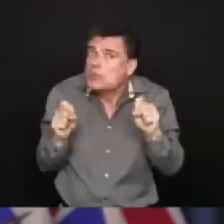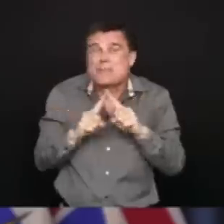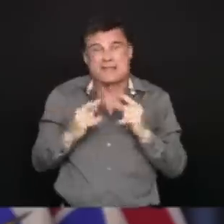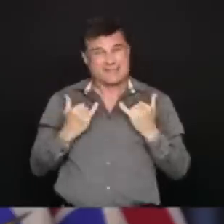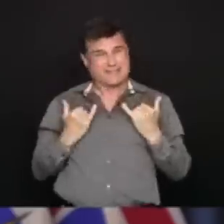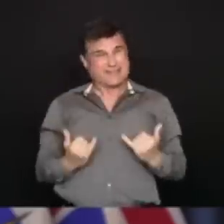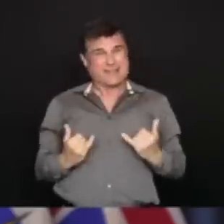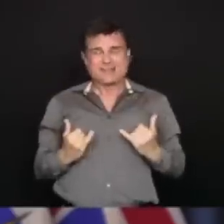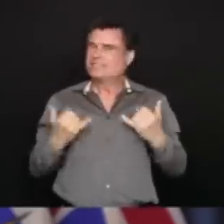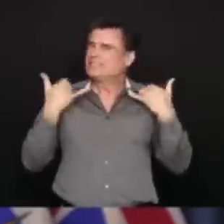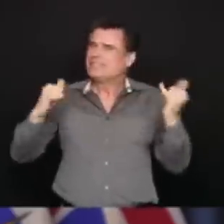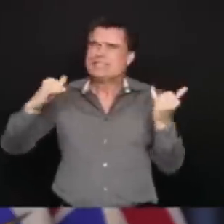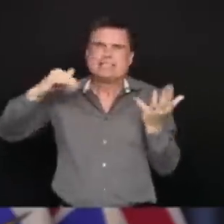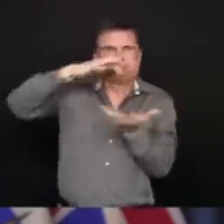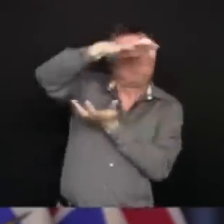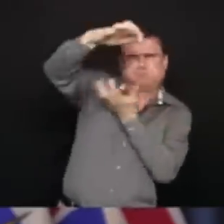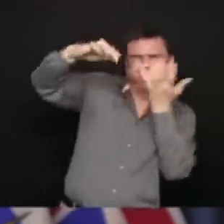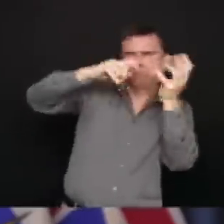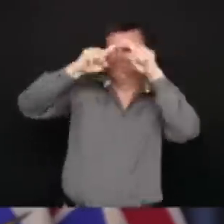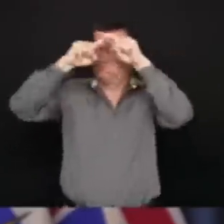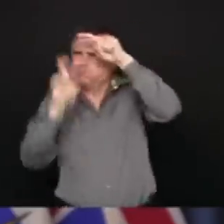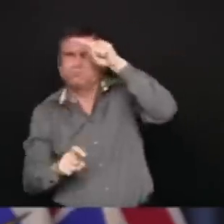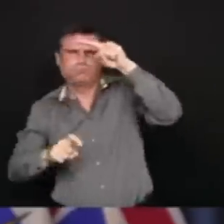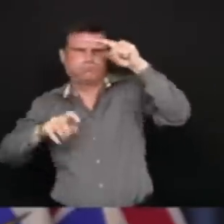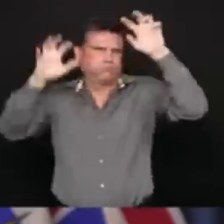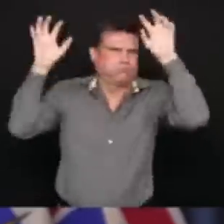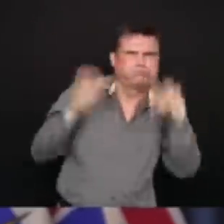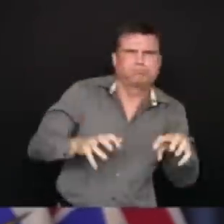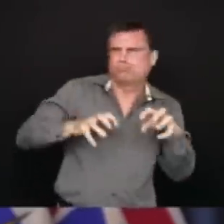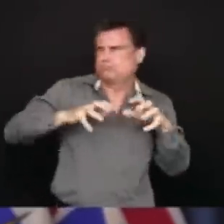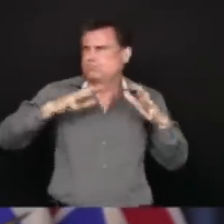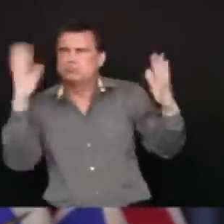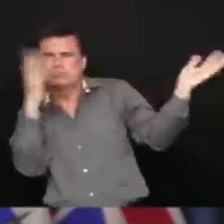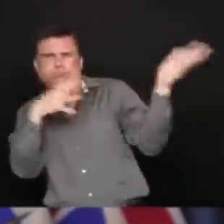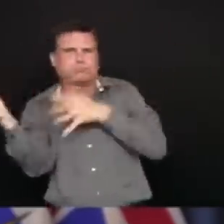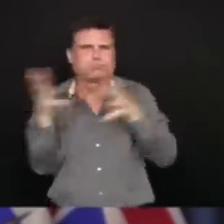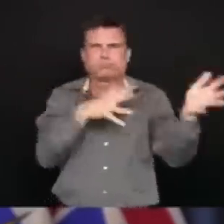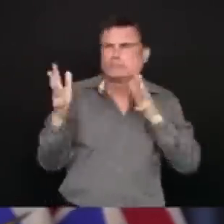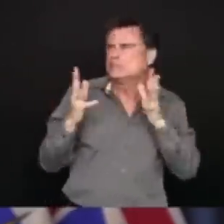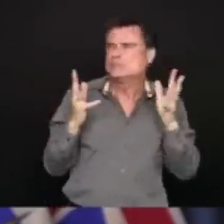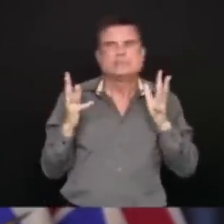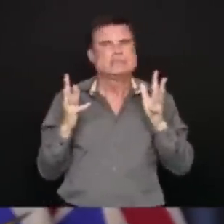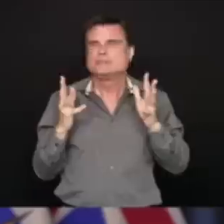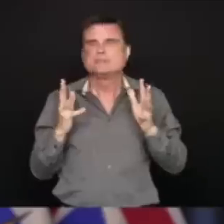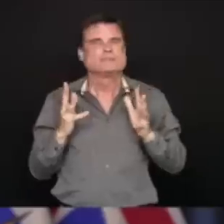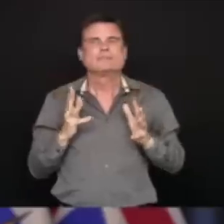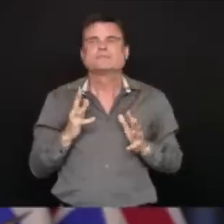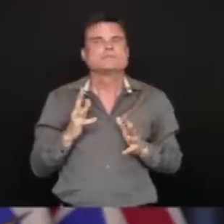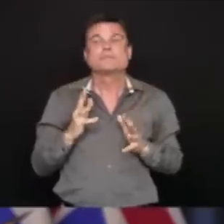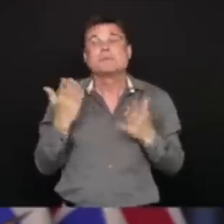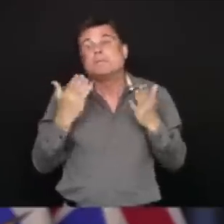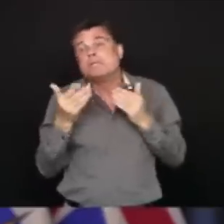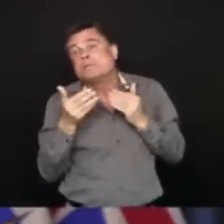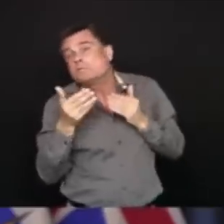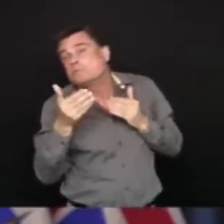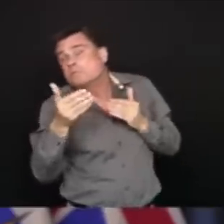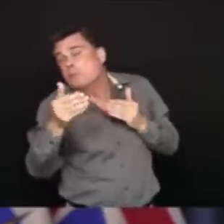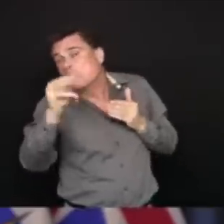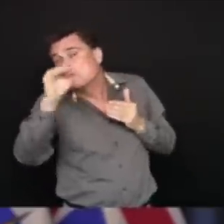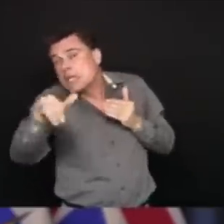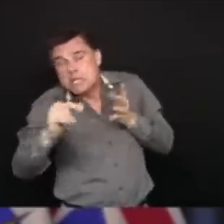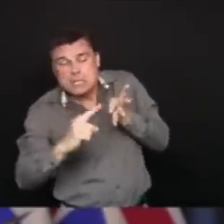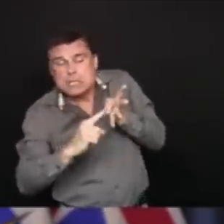in May, probably in the middle of May, where we are able to take those actions that help increase our